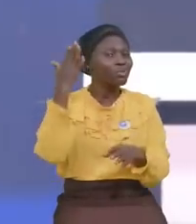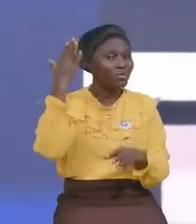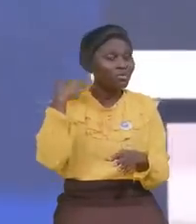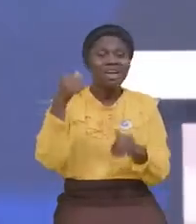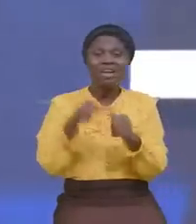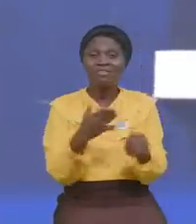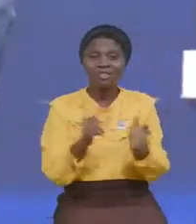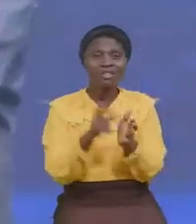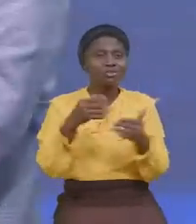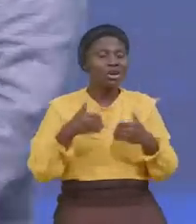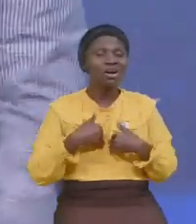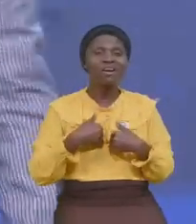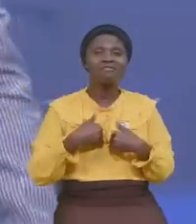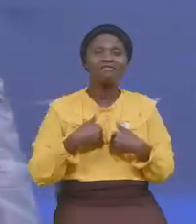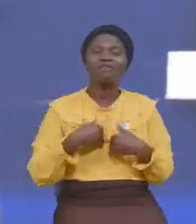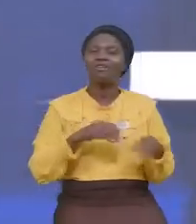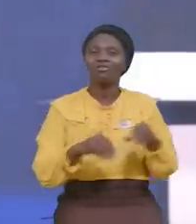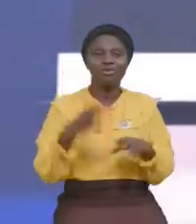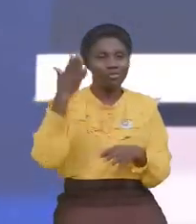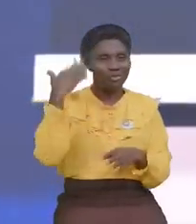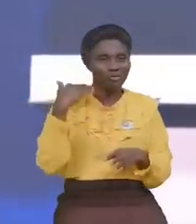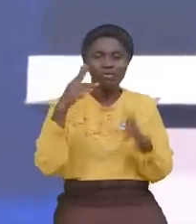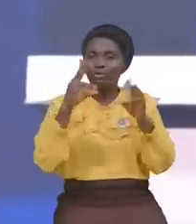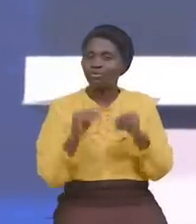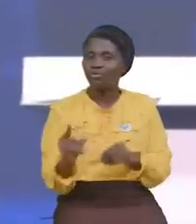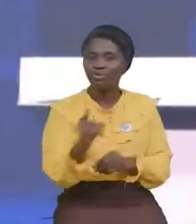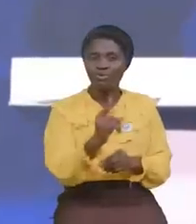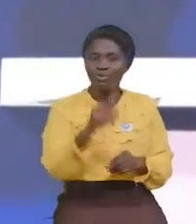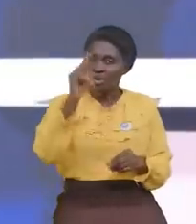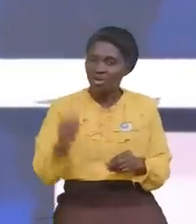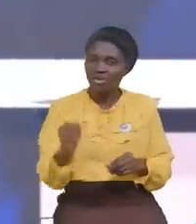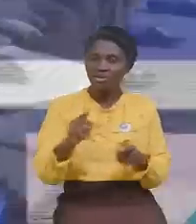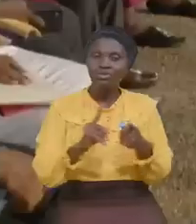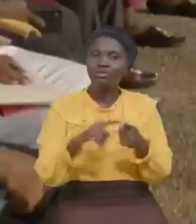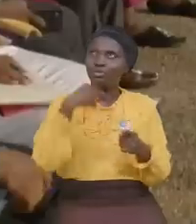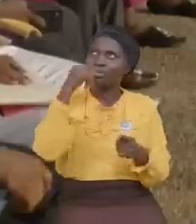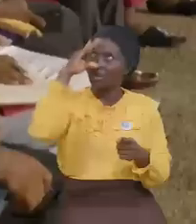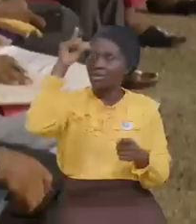been. Nobody needs to tell him a story. He knows you through and through.